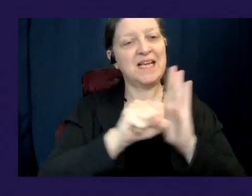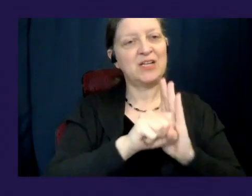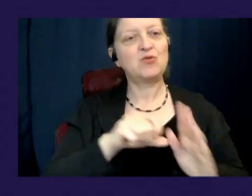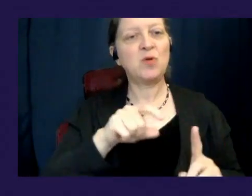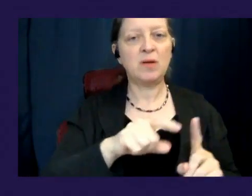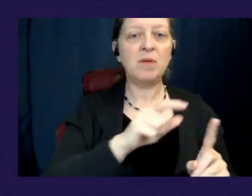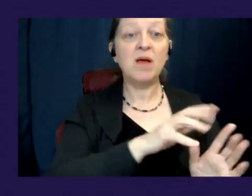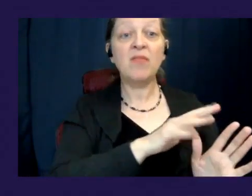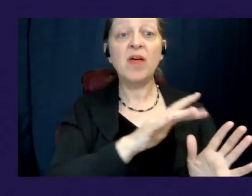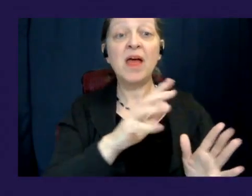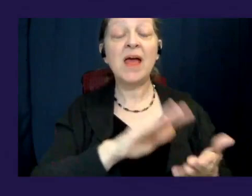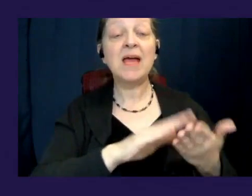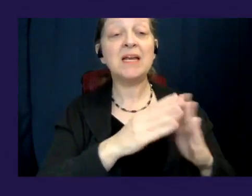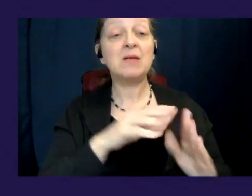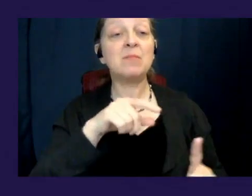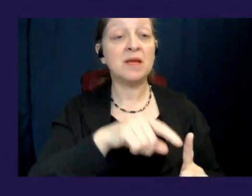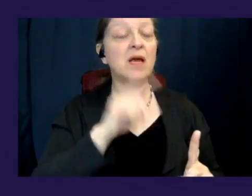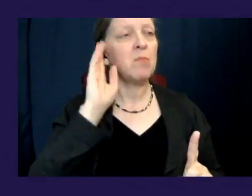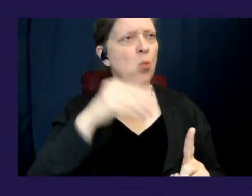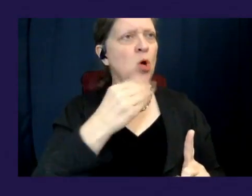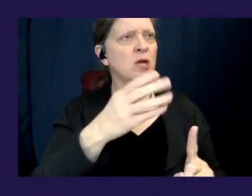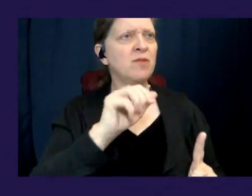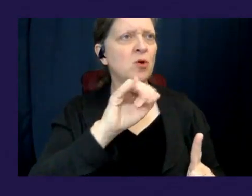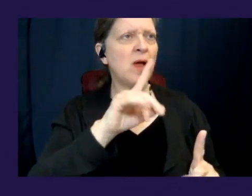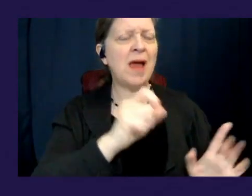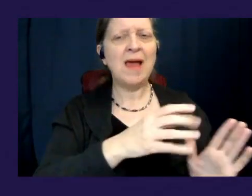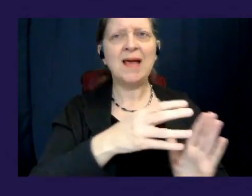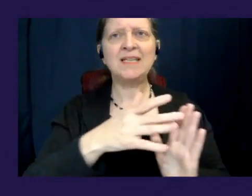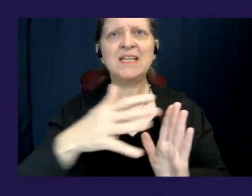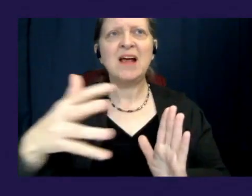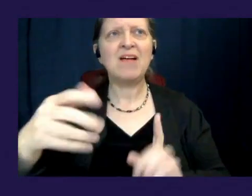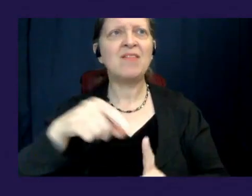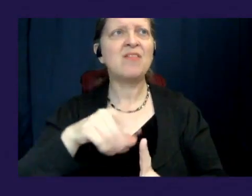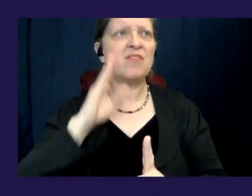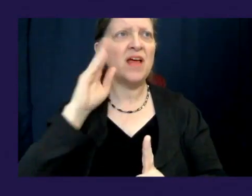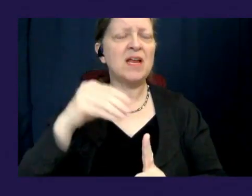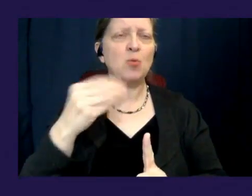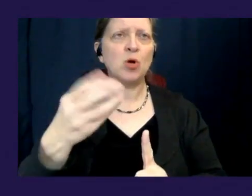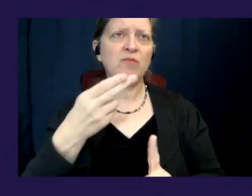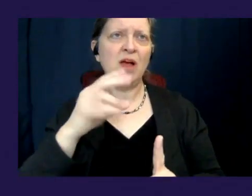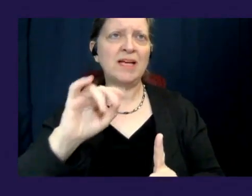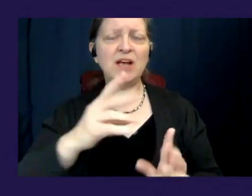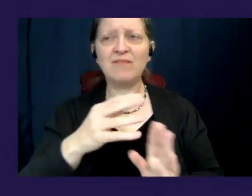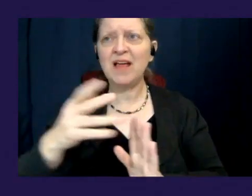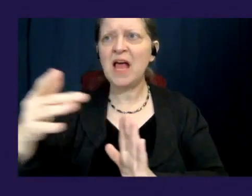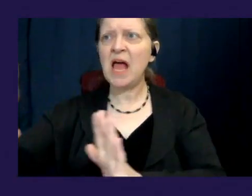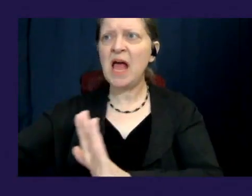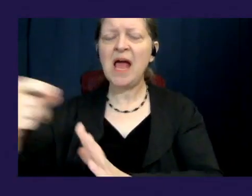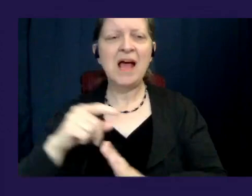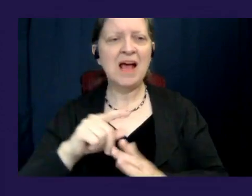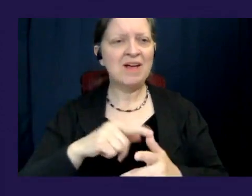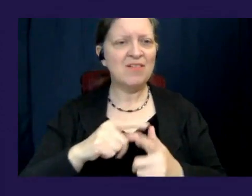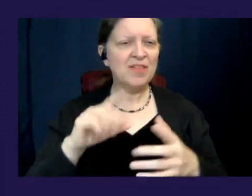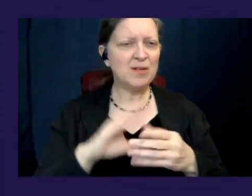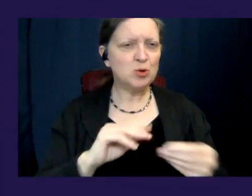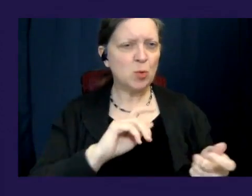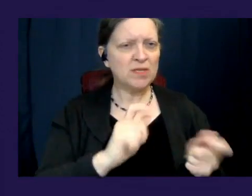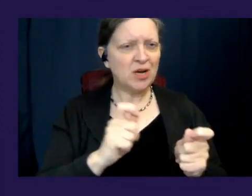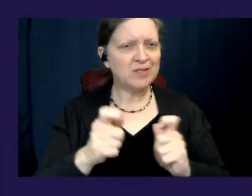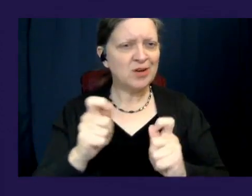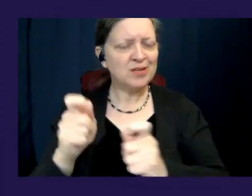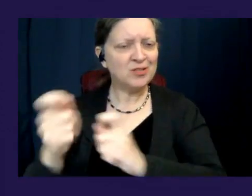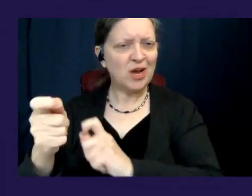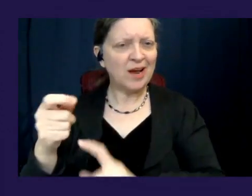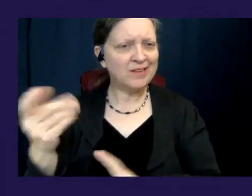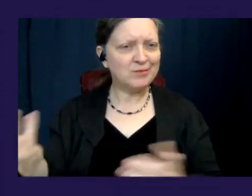the vaccines will make you more susceptible to STDs. But it's fascinating to see that change over time and to see where that comes from. We